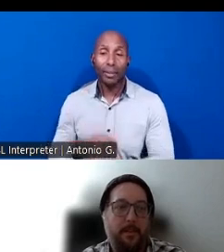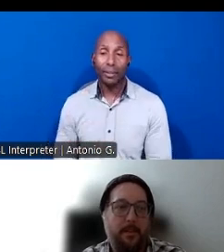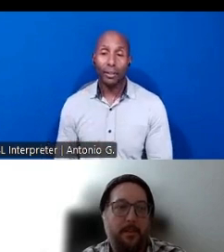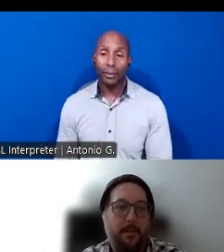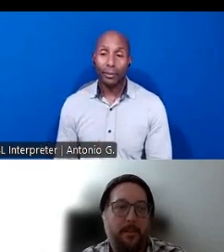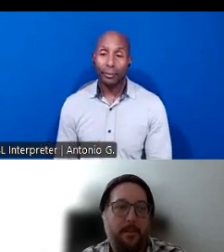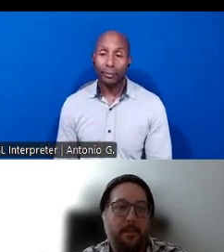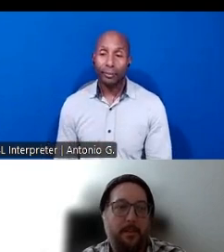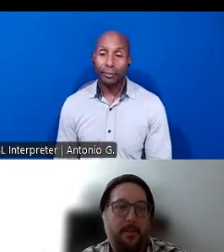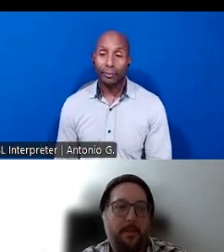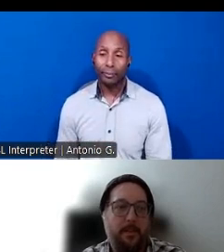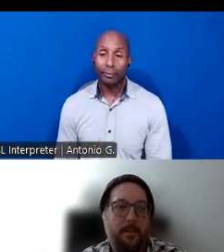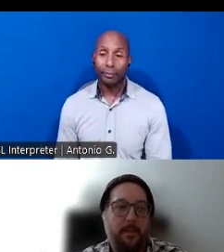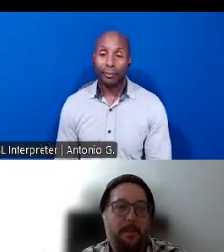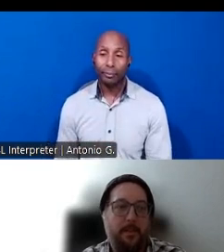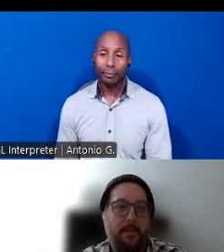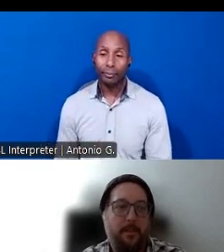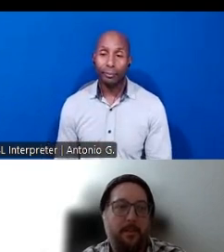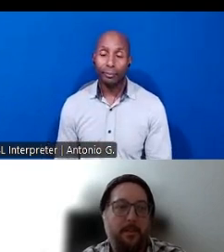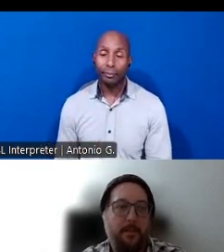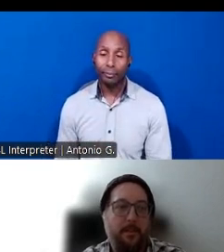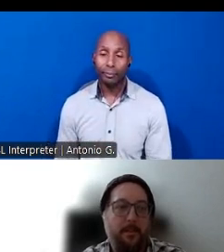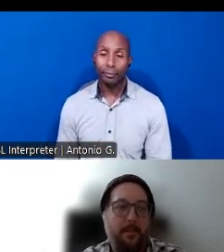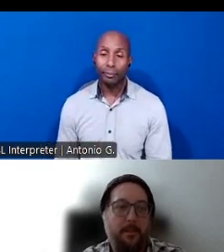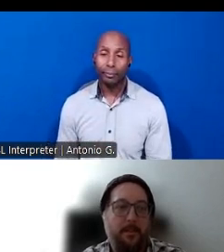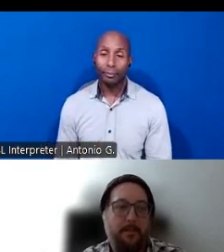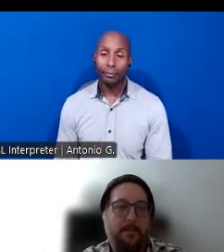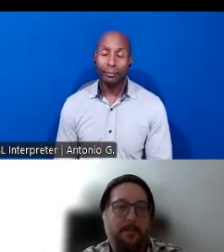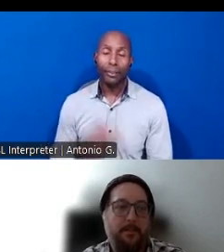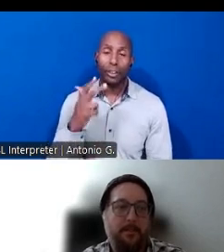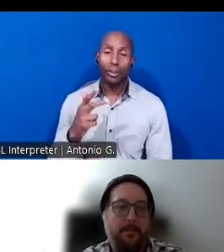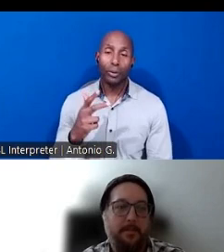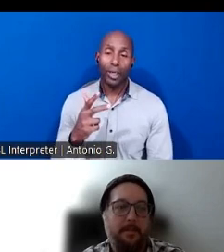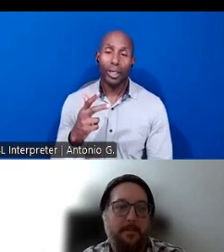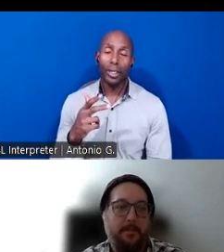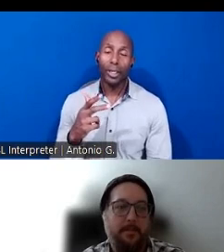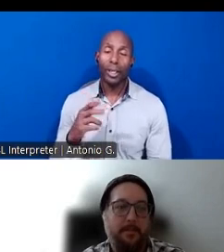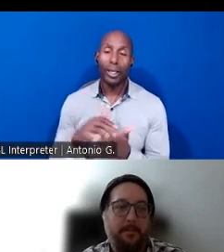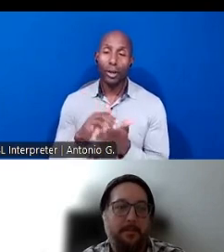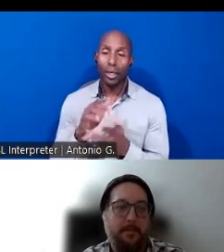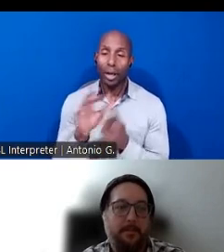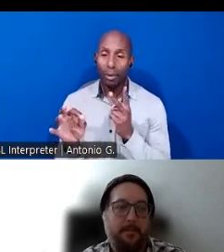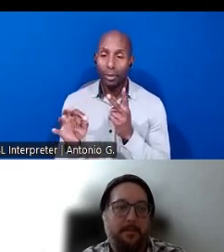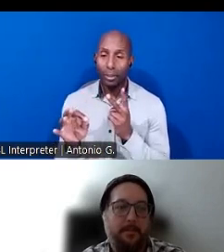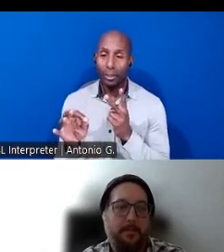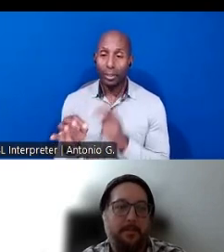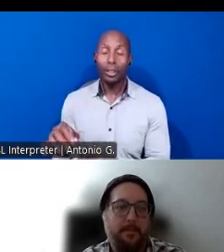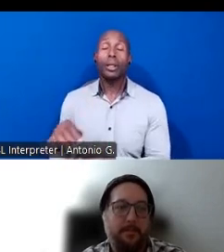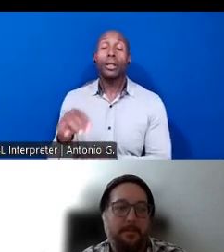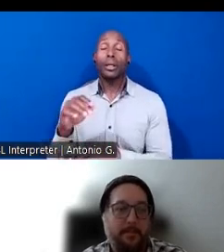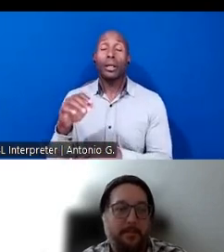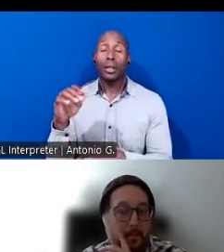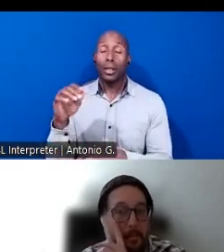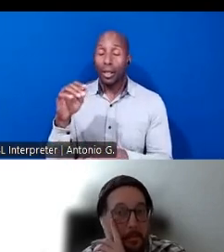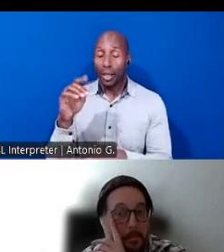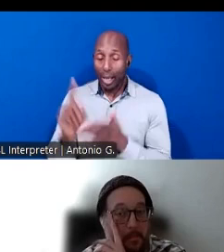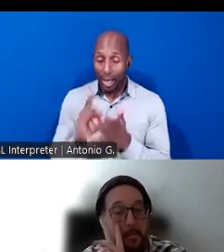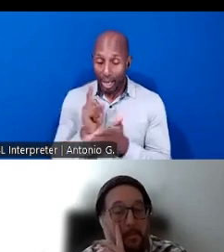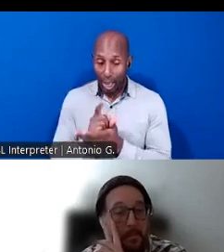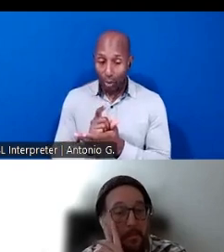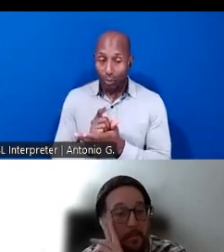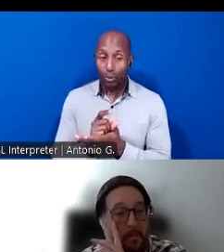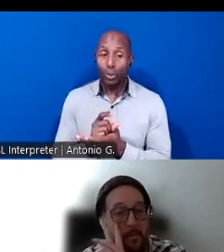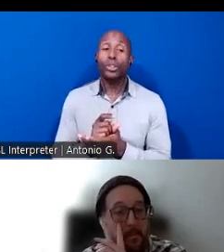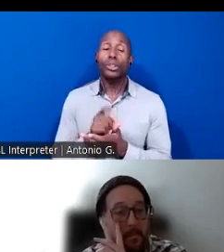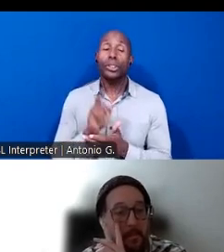And so we have 3 options in the calculator here: hours worked per week, total hours worked in the period,